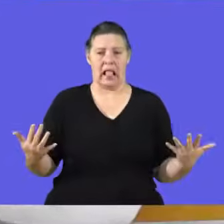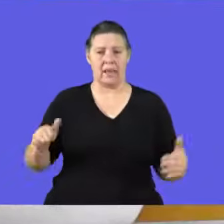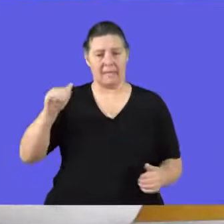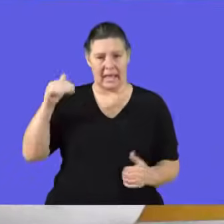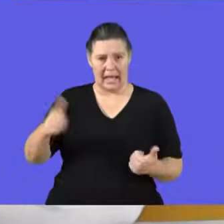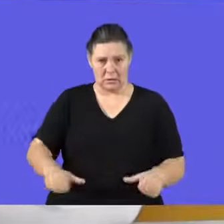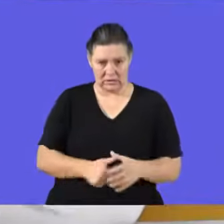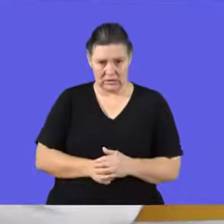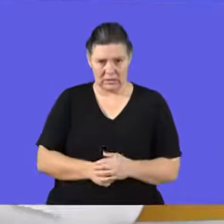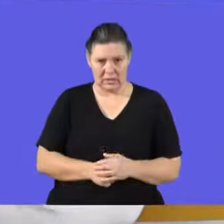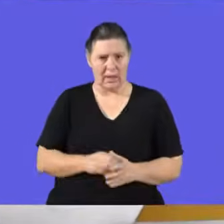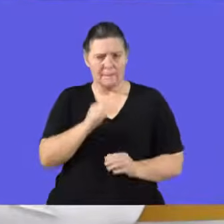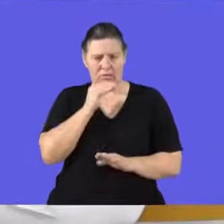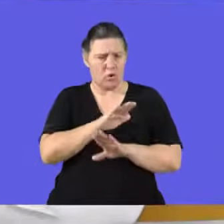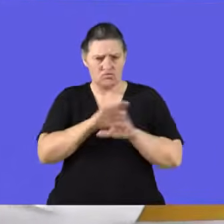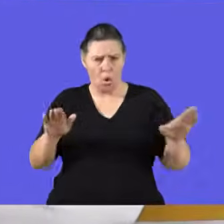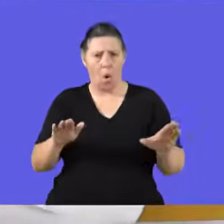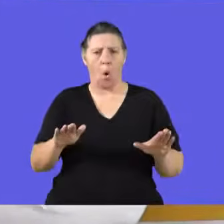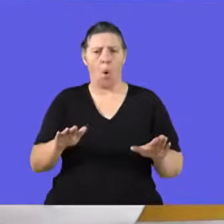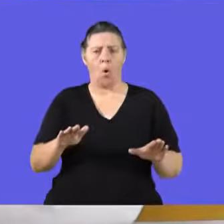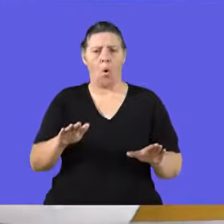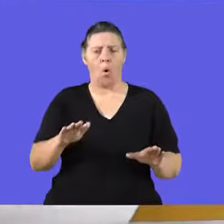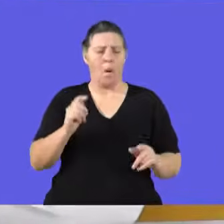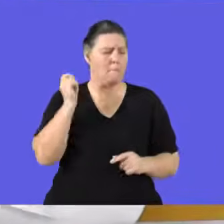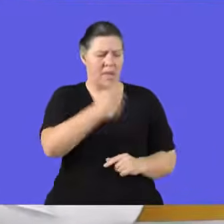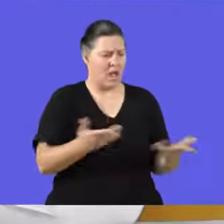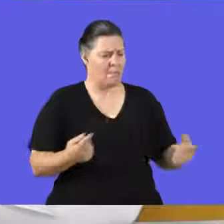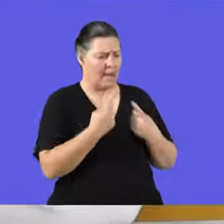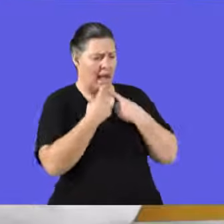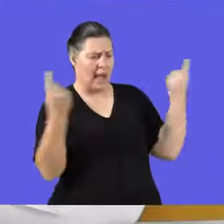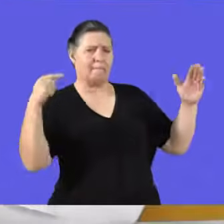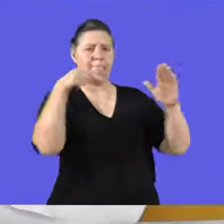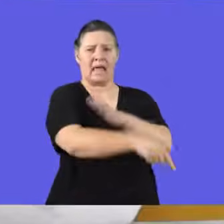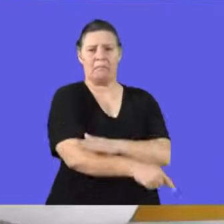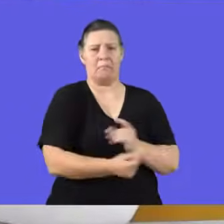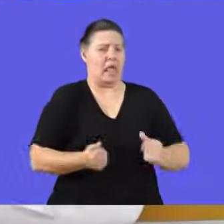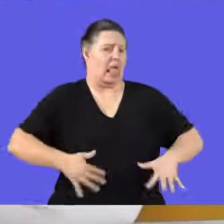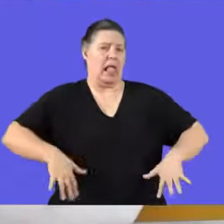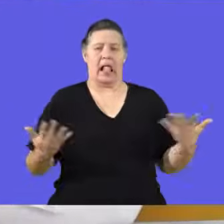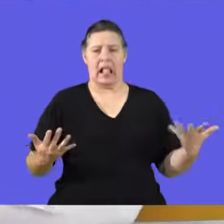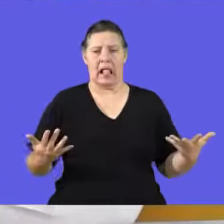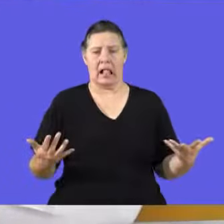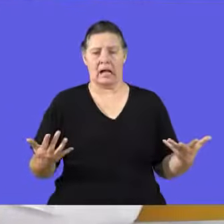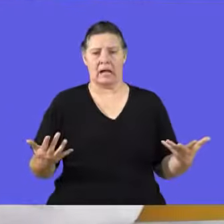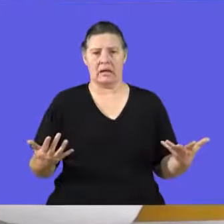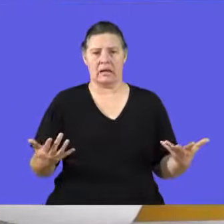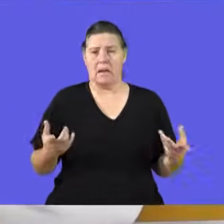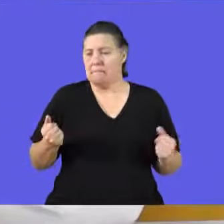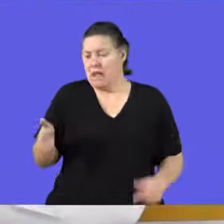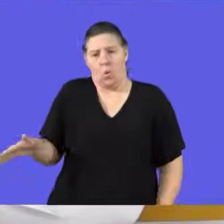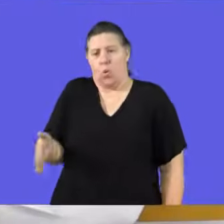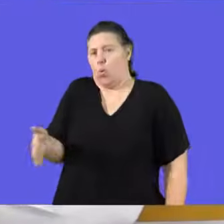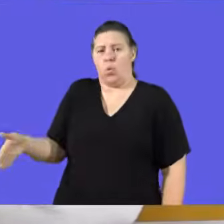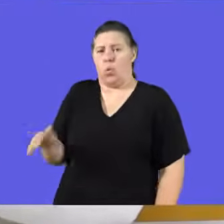prove that they don't have money at the bank. That is an ethical behavior where one declares bankruptcy.